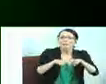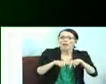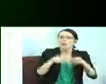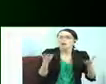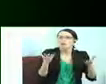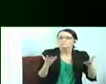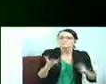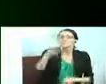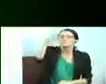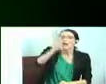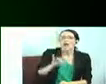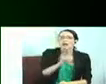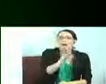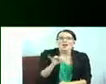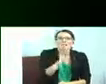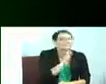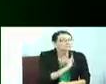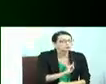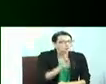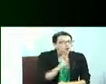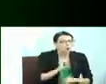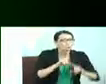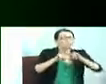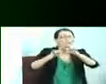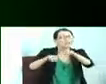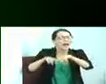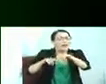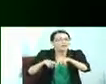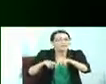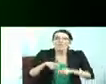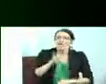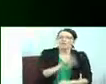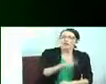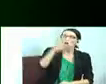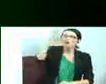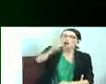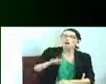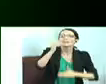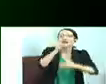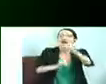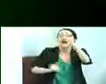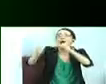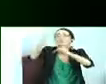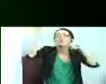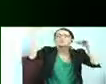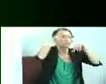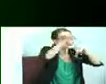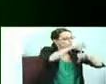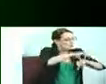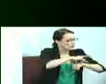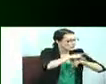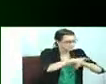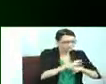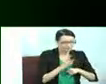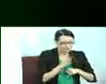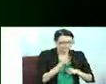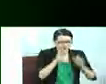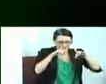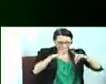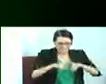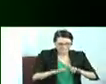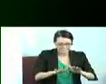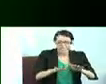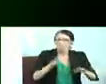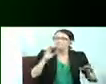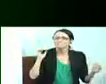Yahweh, their God, who made heaven and earth, the sea, and all that